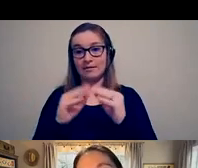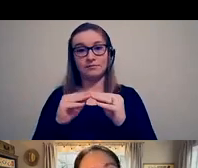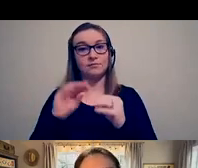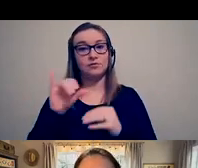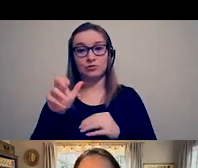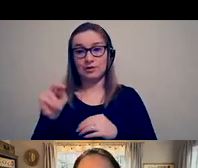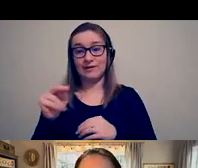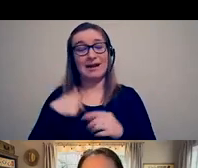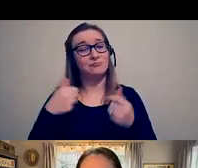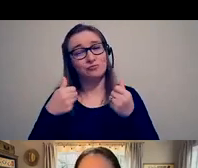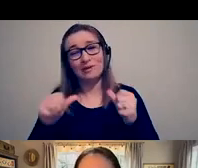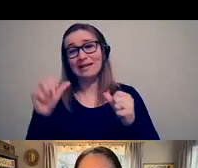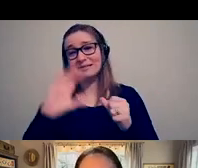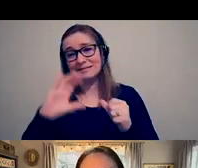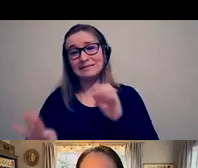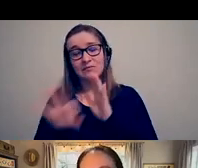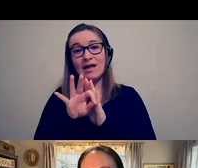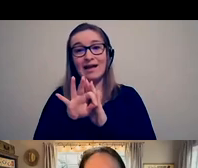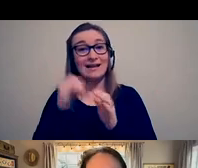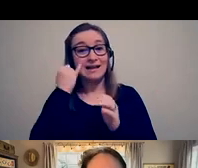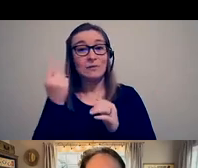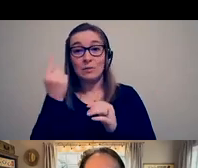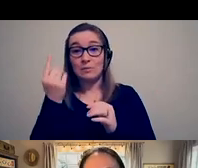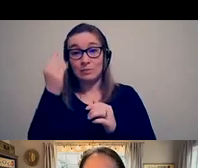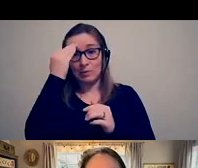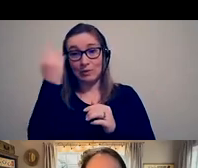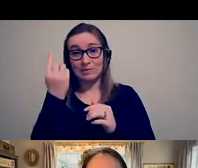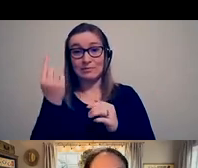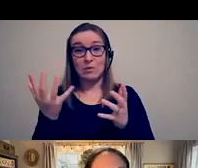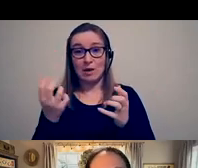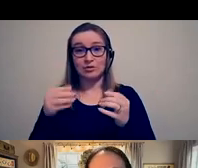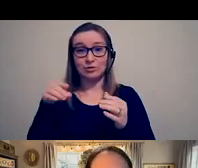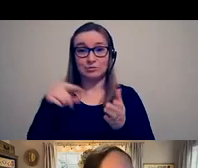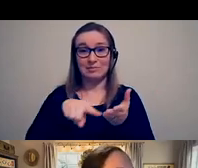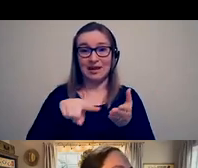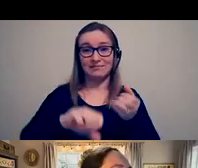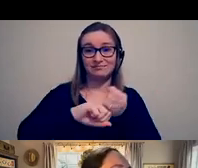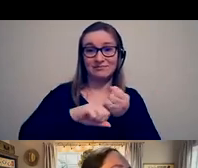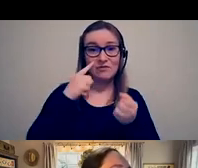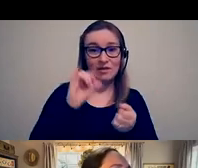I'm trying very hard to find them. If you know anyone who might be interested in sponsoring, please let me know.